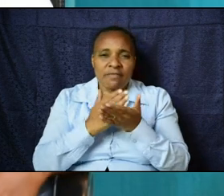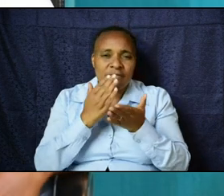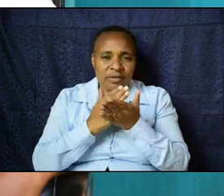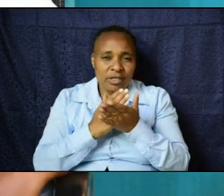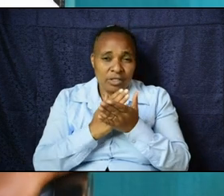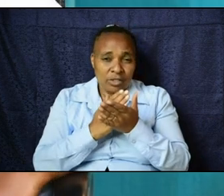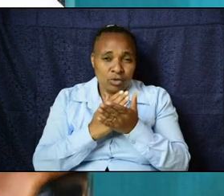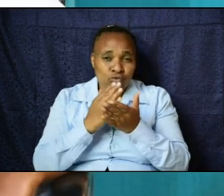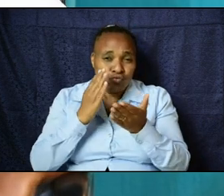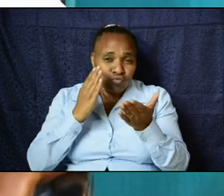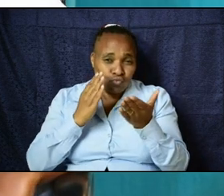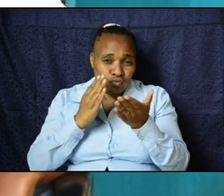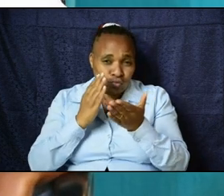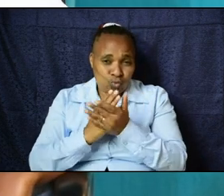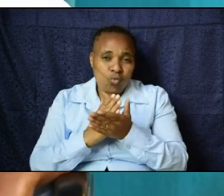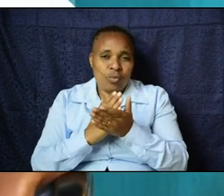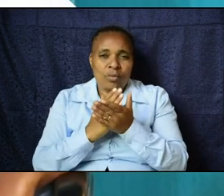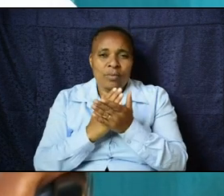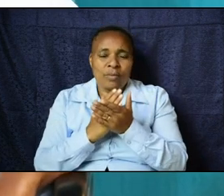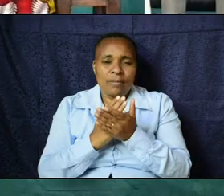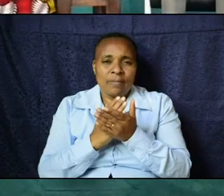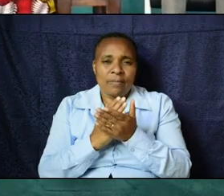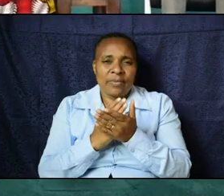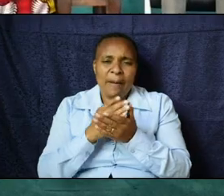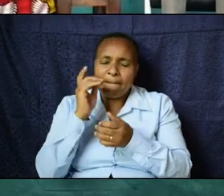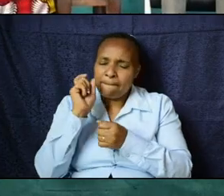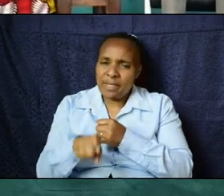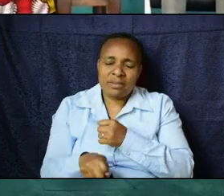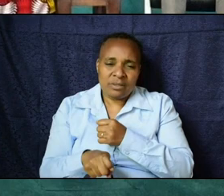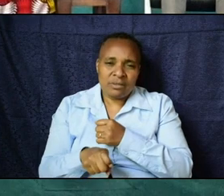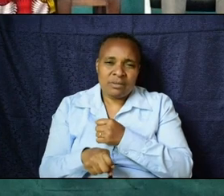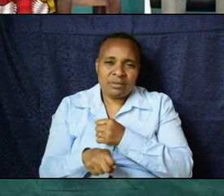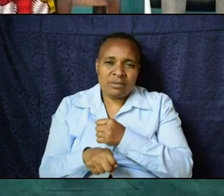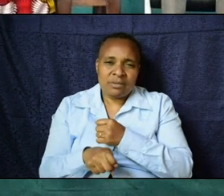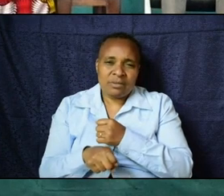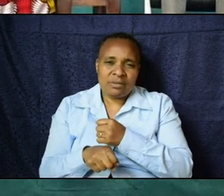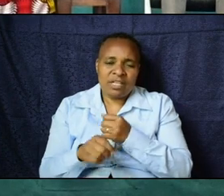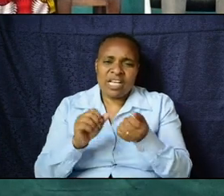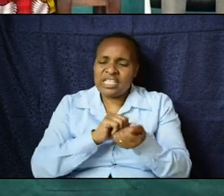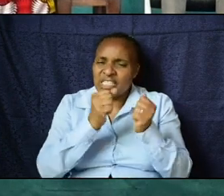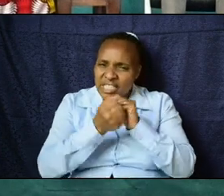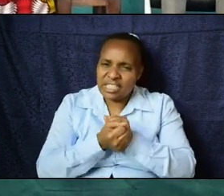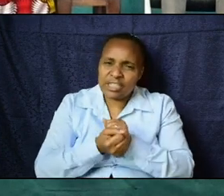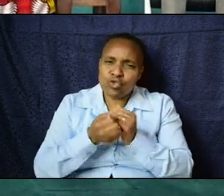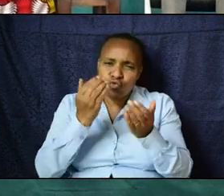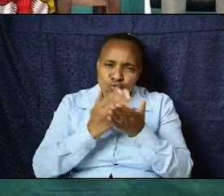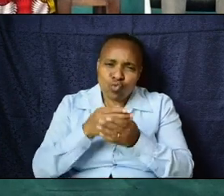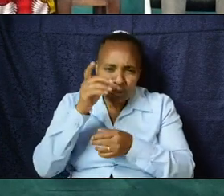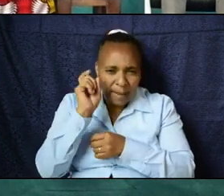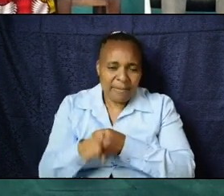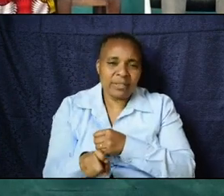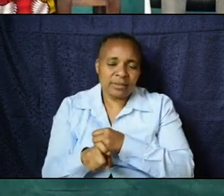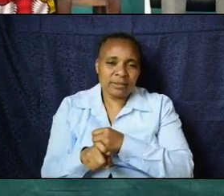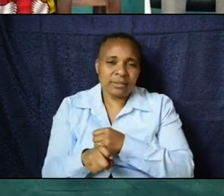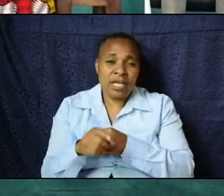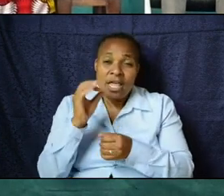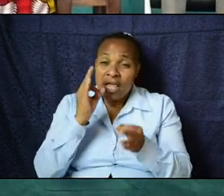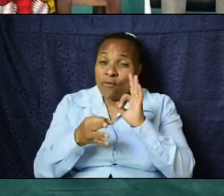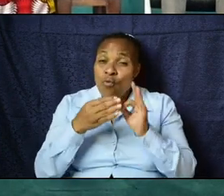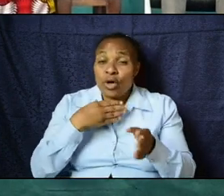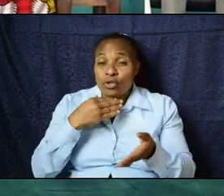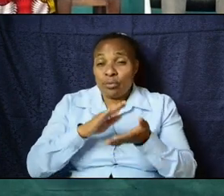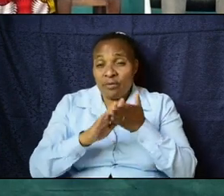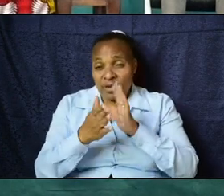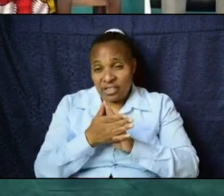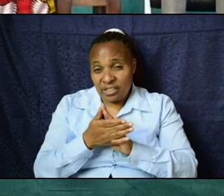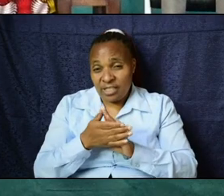Mm. So change, it's a must. We should have change in our lives. Yes. To be forgiven, mm-hmm. you must change.